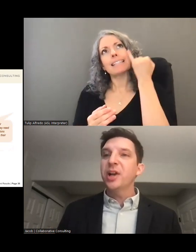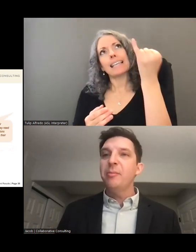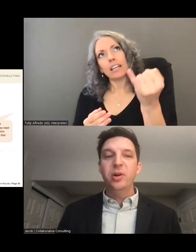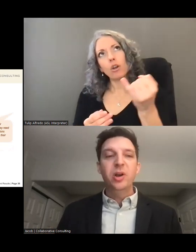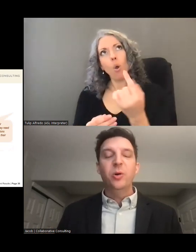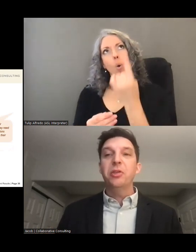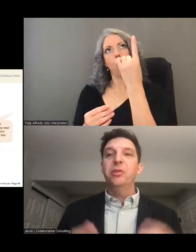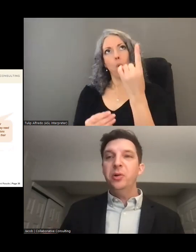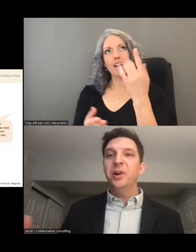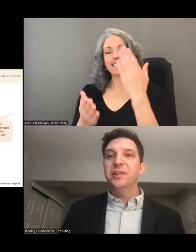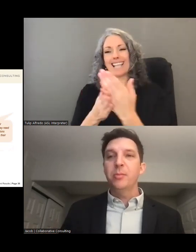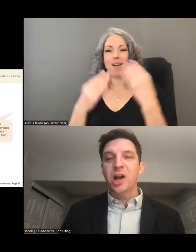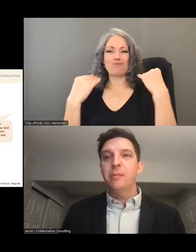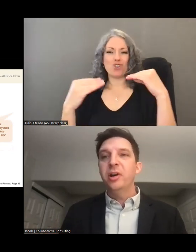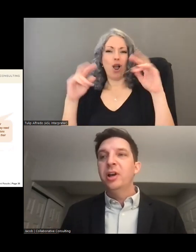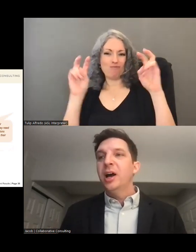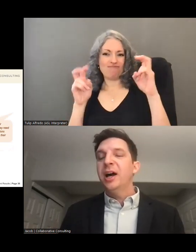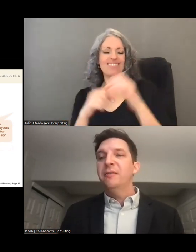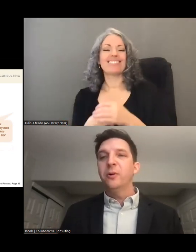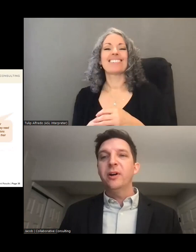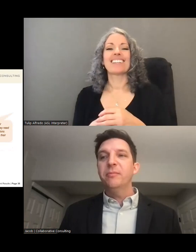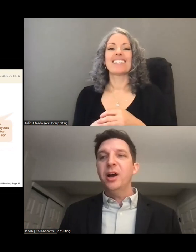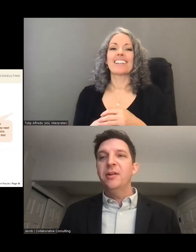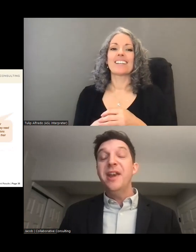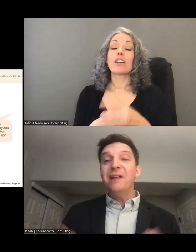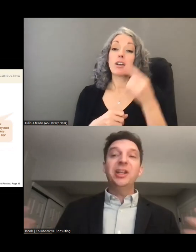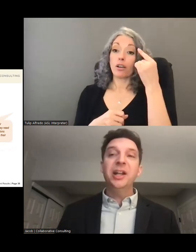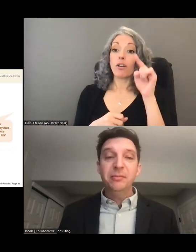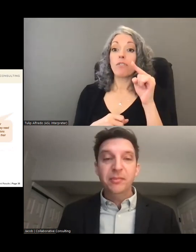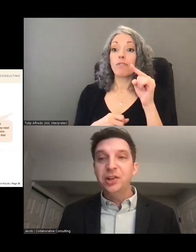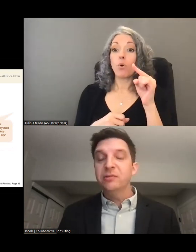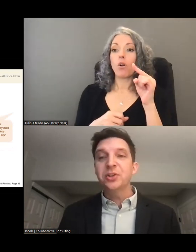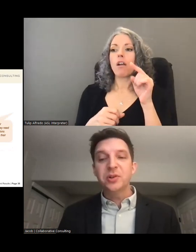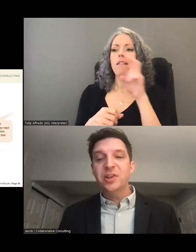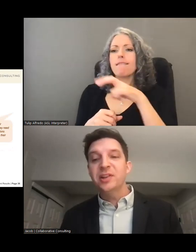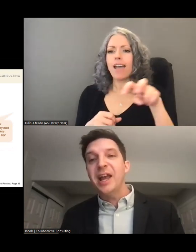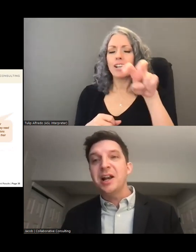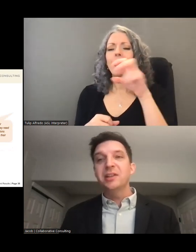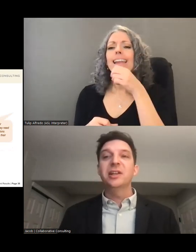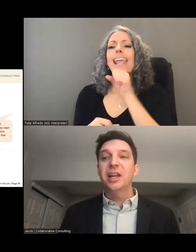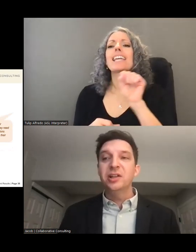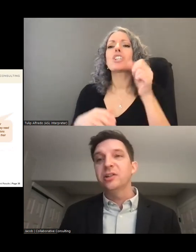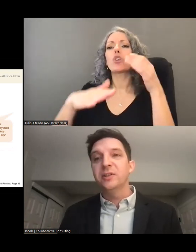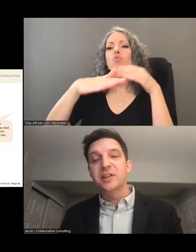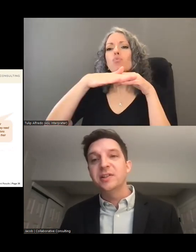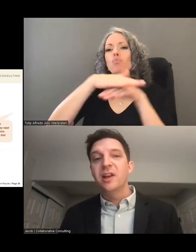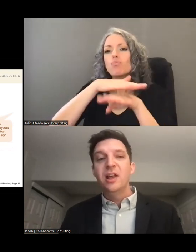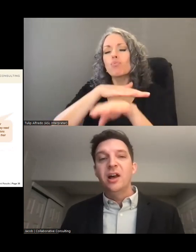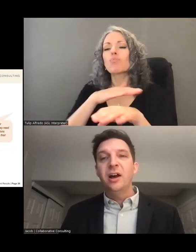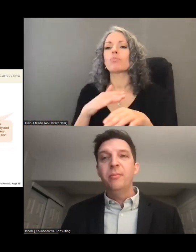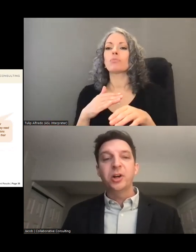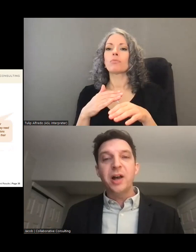one-stop shop, or the one-stop shop for navigating aging resources and accessing aging